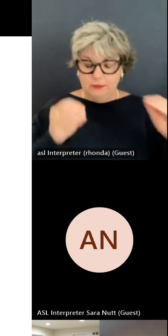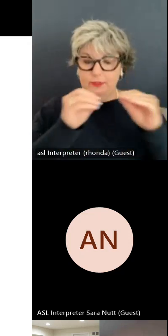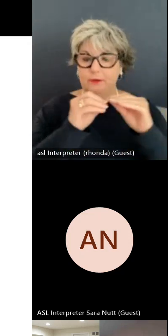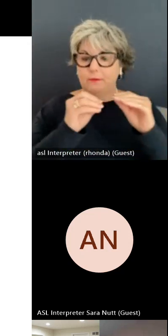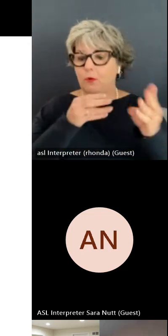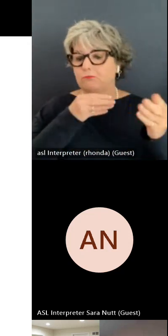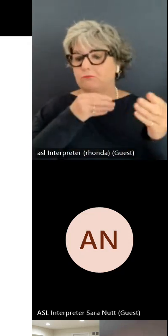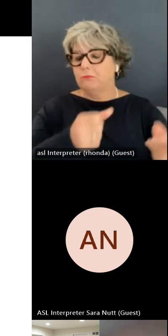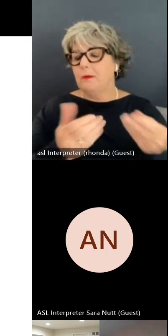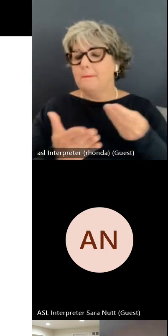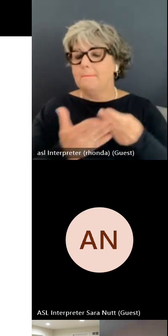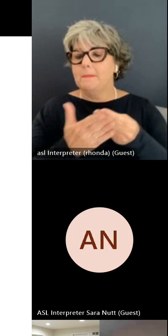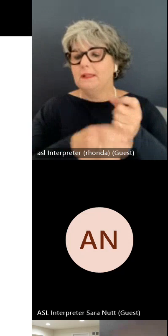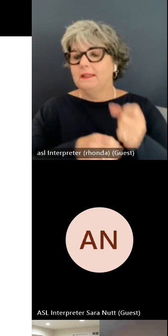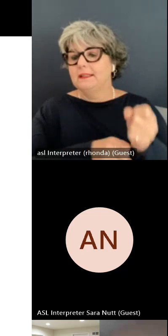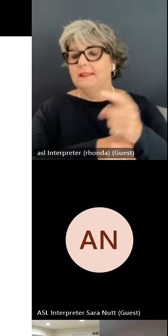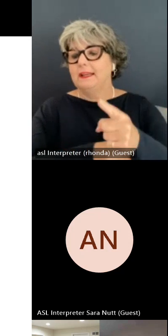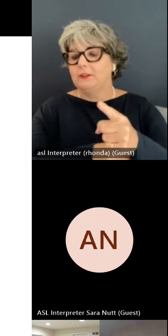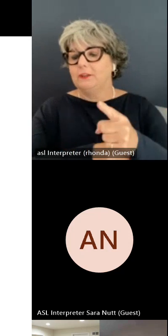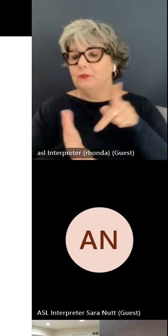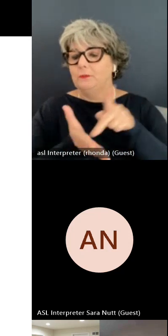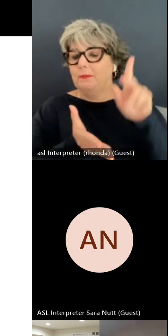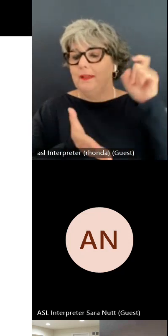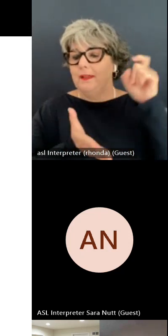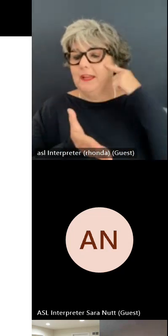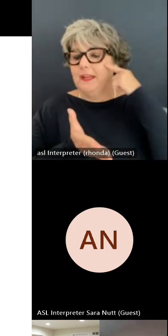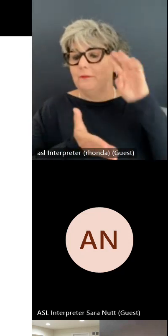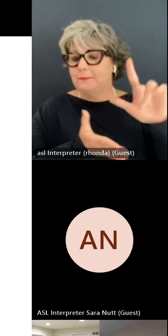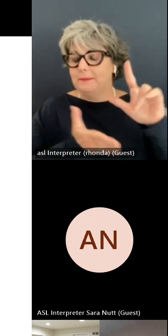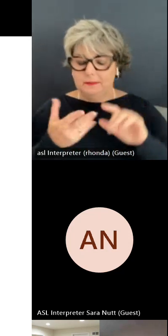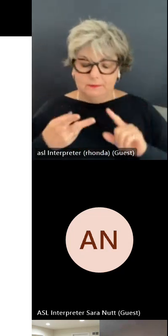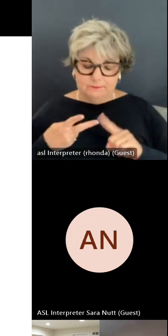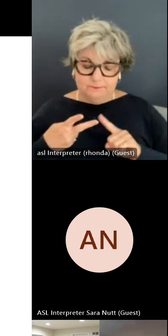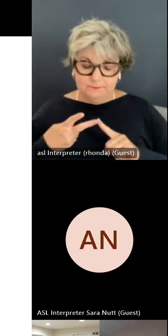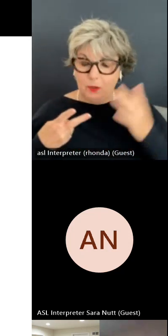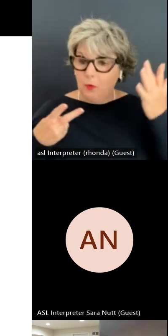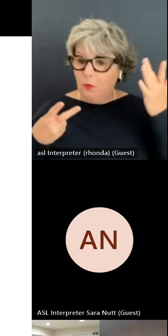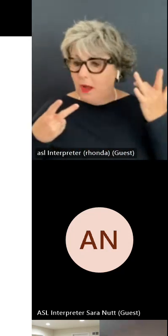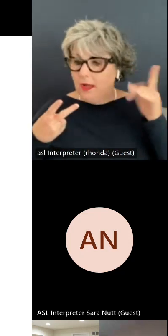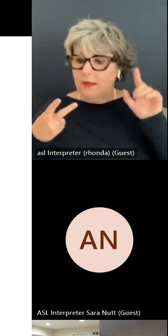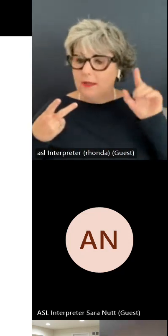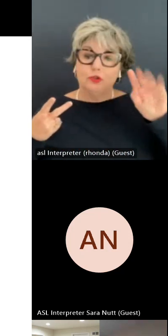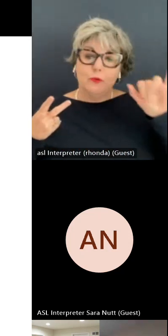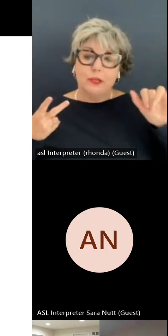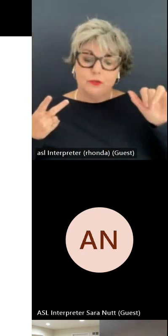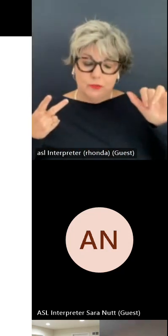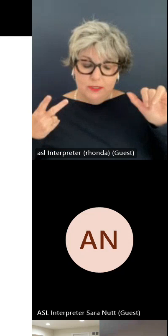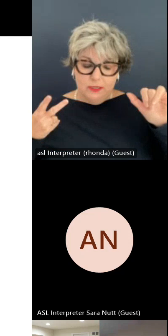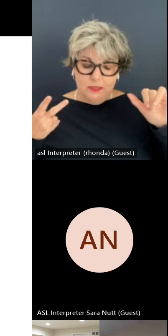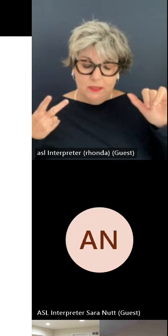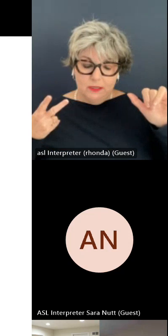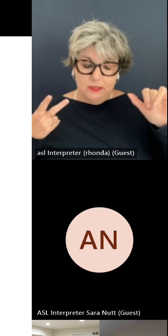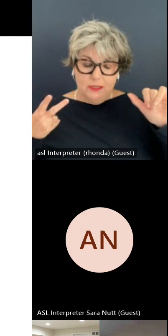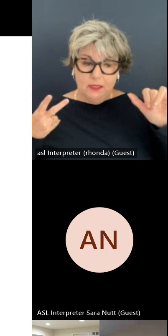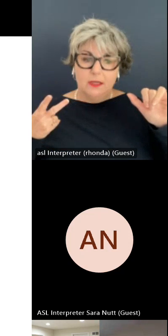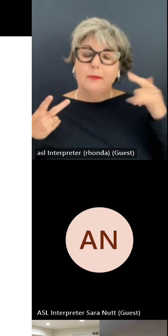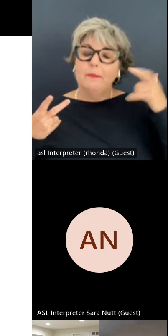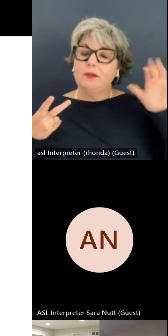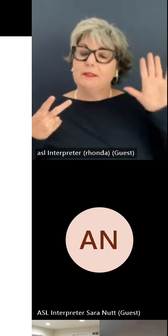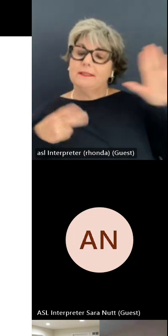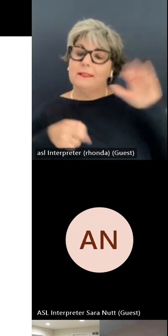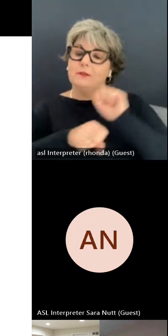money to pay the government's bills. And why does Treasury care about that? Because it's Treasury's job to figure